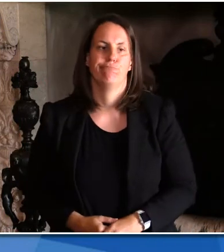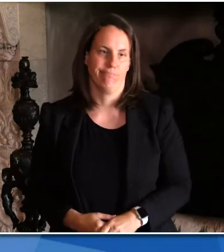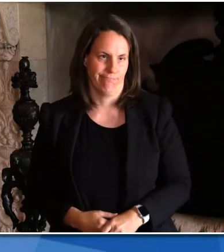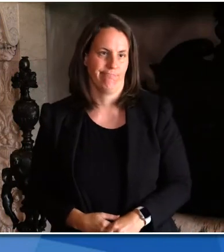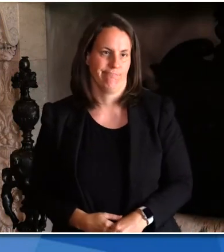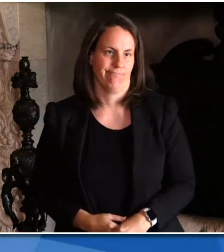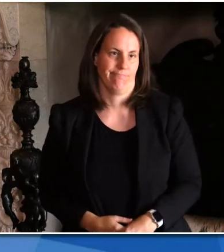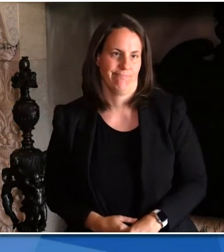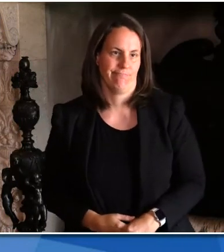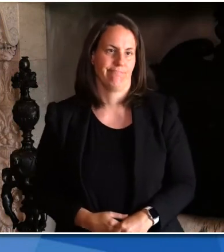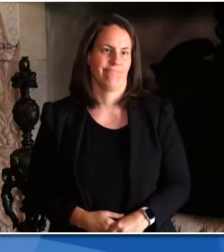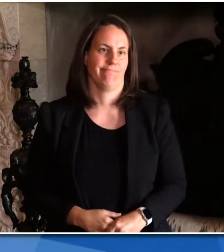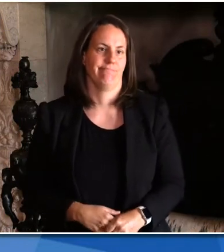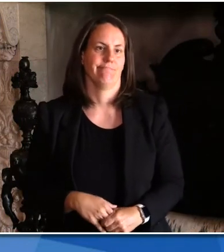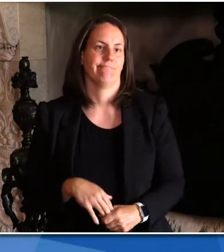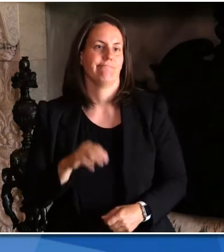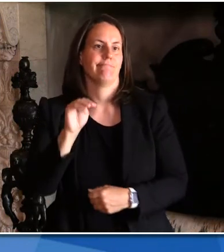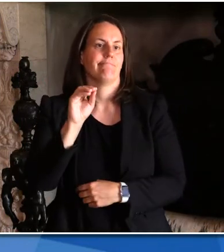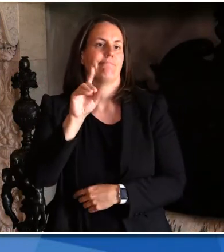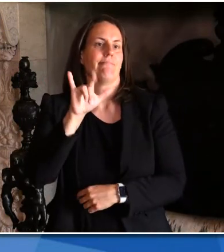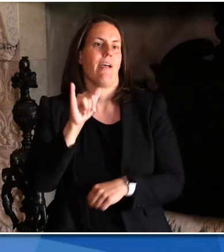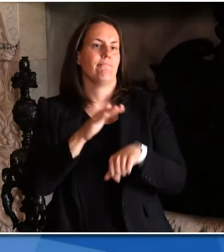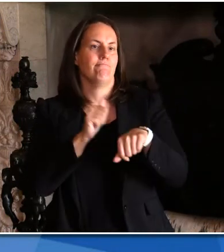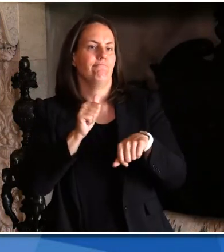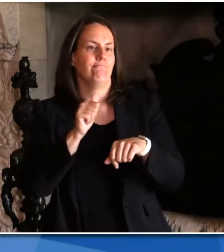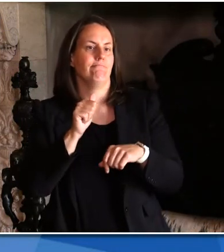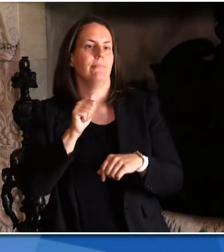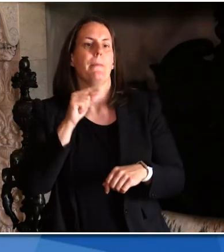Milwaukee Journal-Sentinel. Molly?